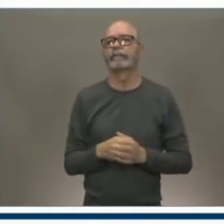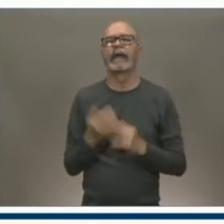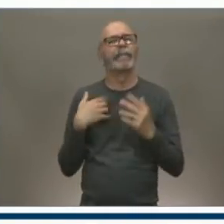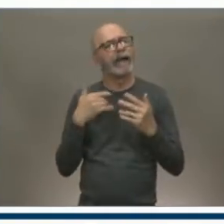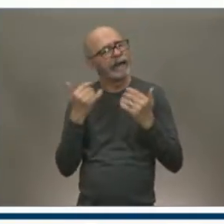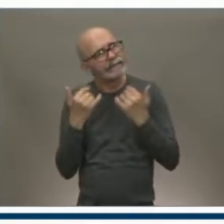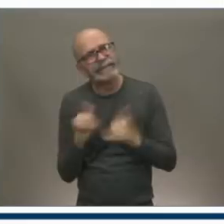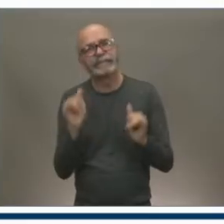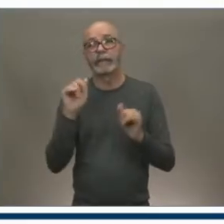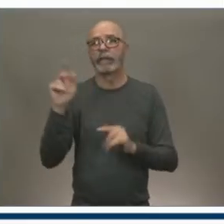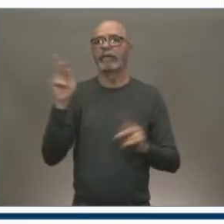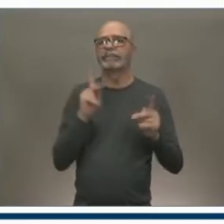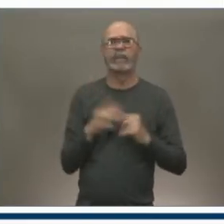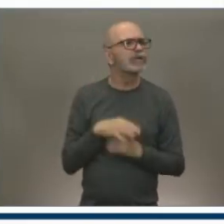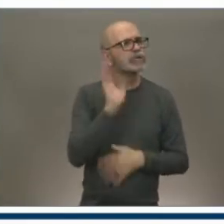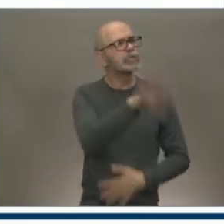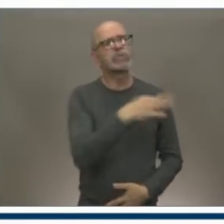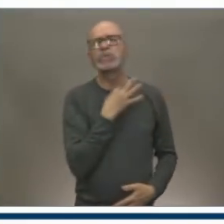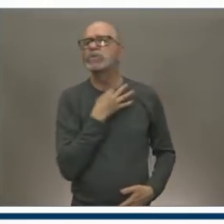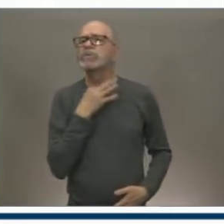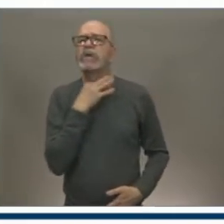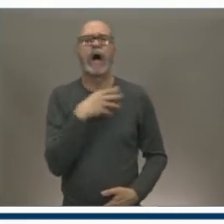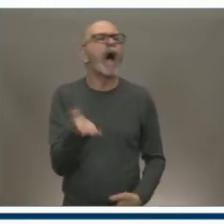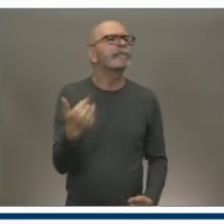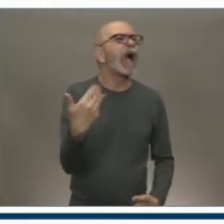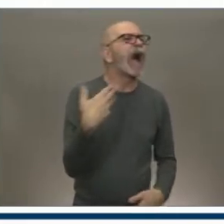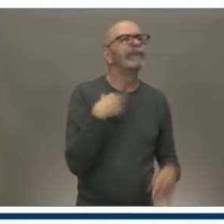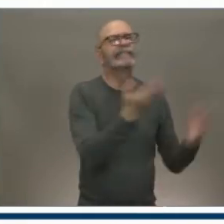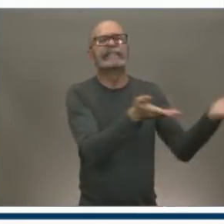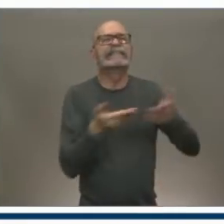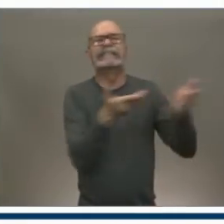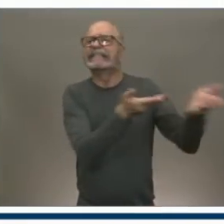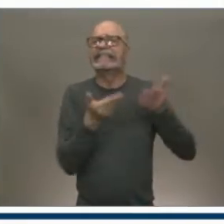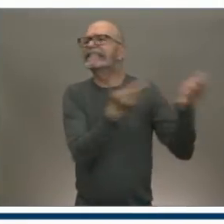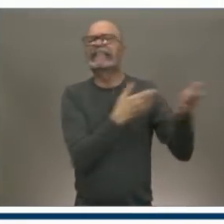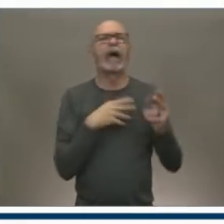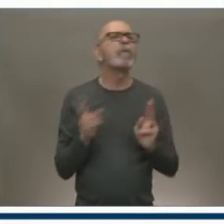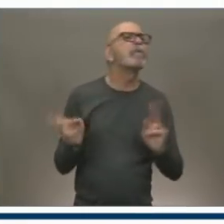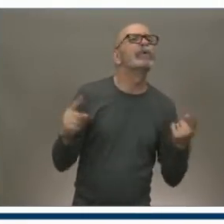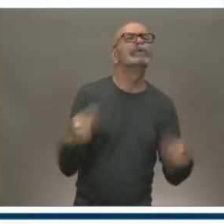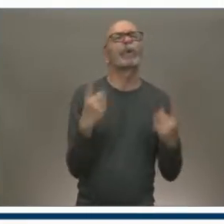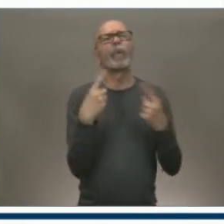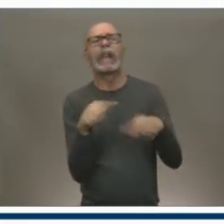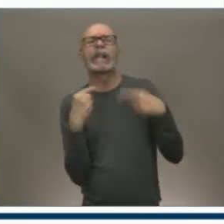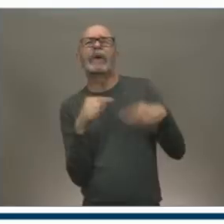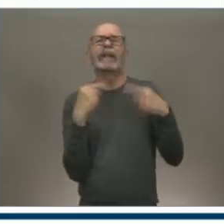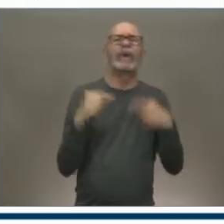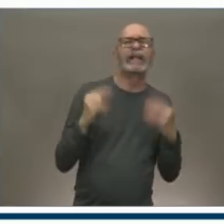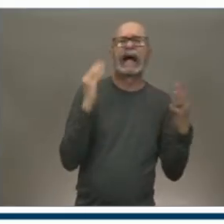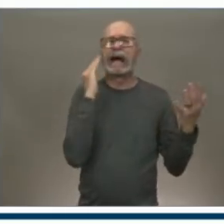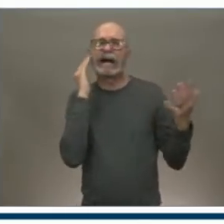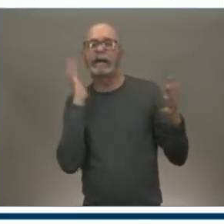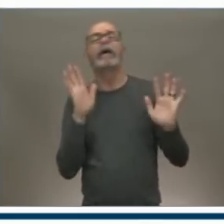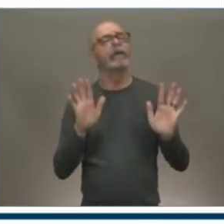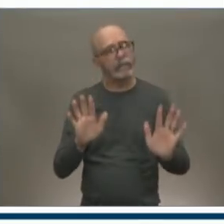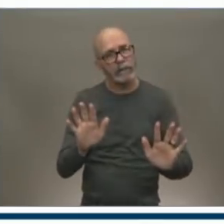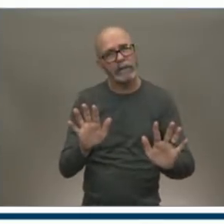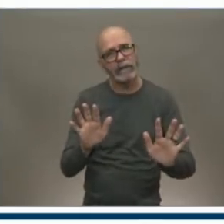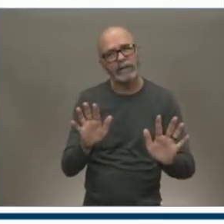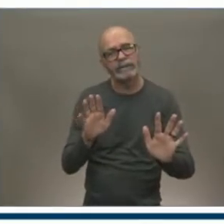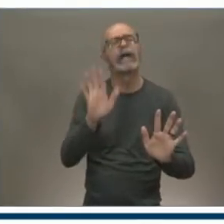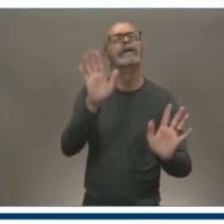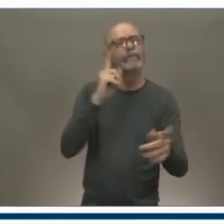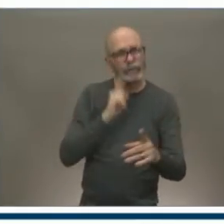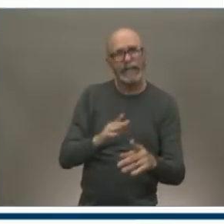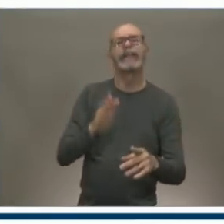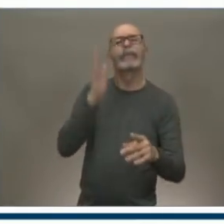vaccine supply and how this will impact our ability to immunize Nova Scotians. And as I've mentioned before, we are prepared to ramp up or ramp